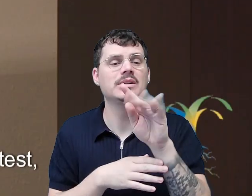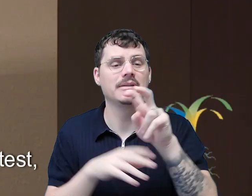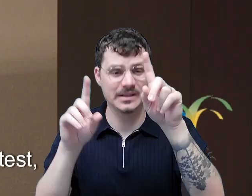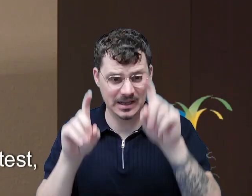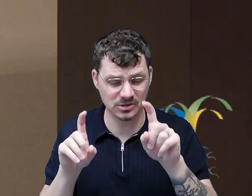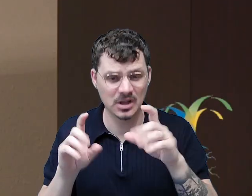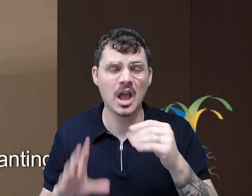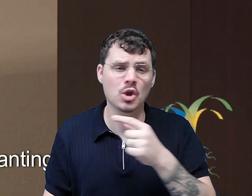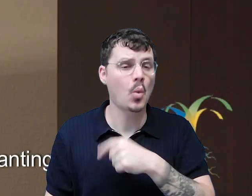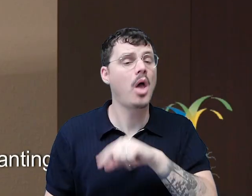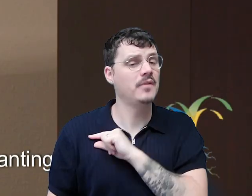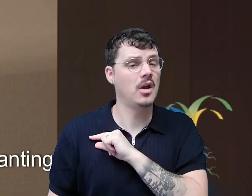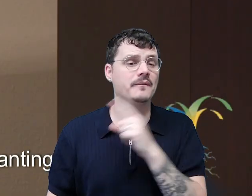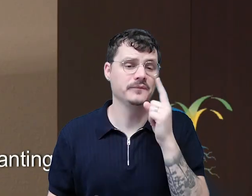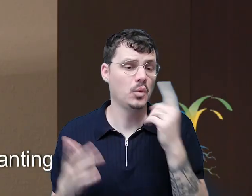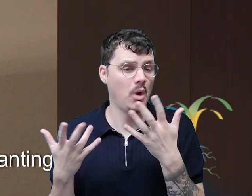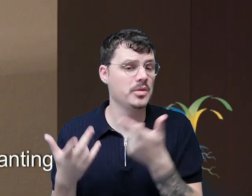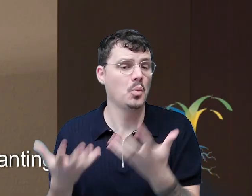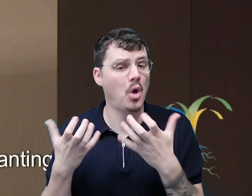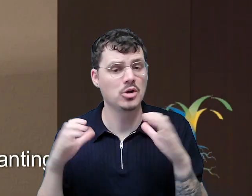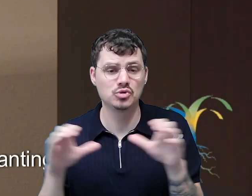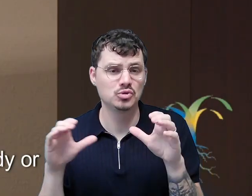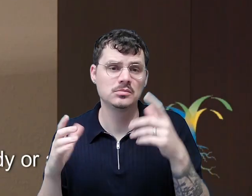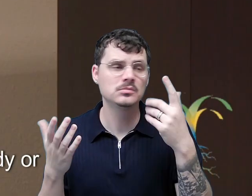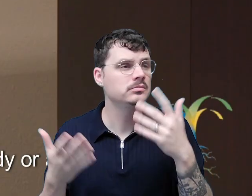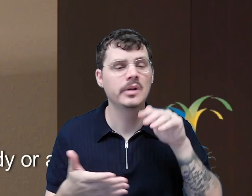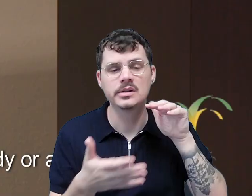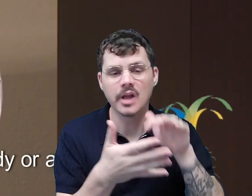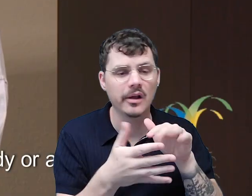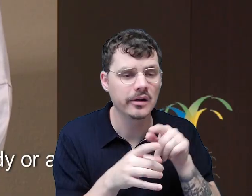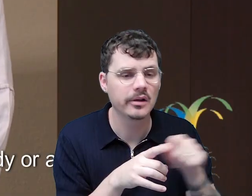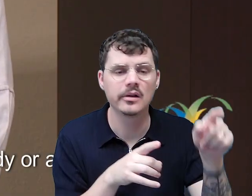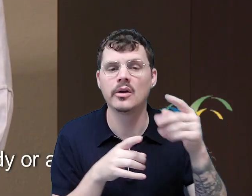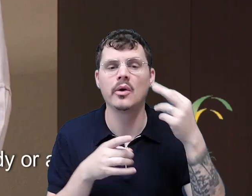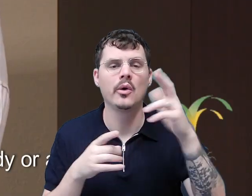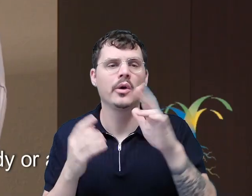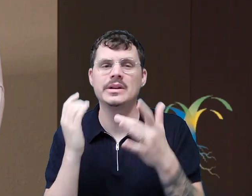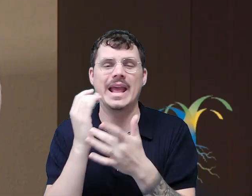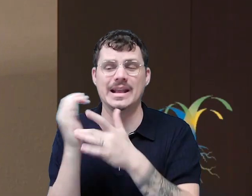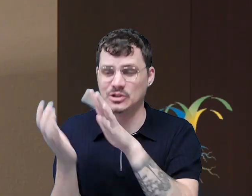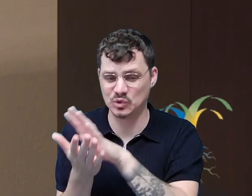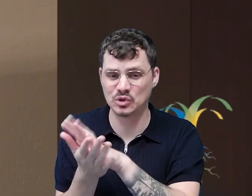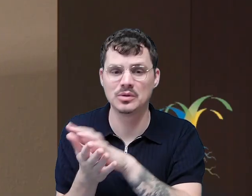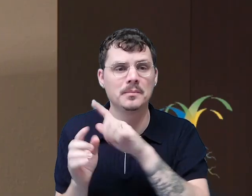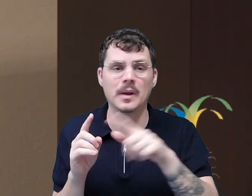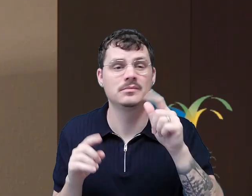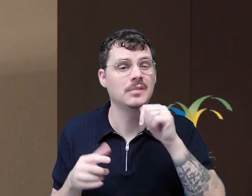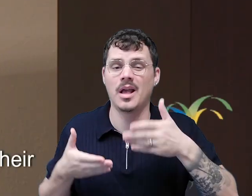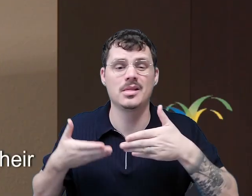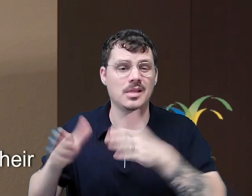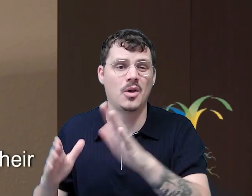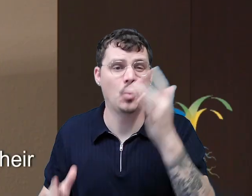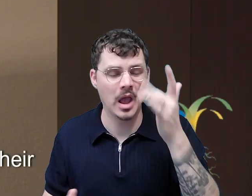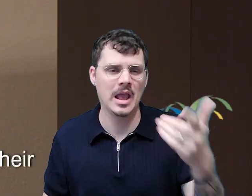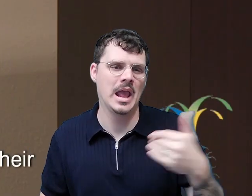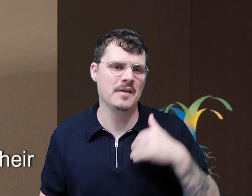objective test, qualify for whatever it is they're wanting to do, whether it's a course of study or a technical school, but